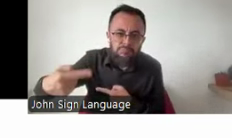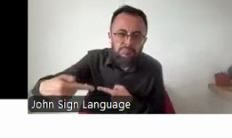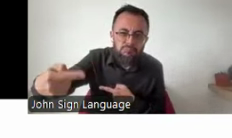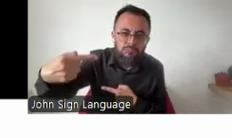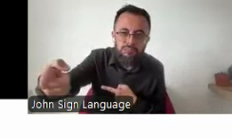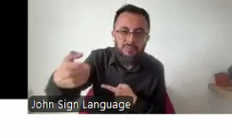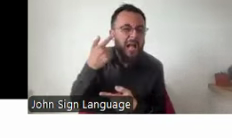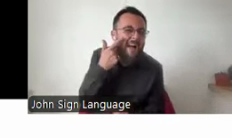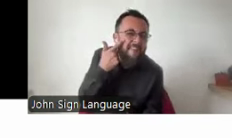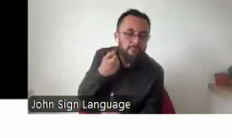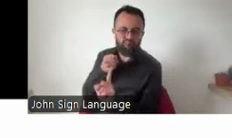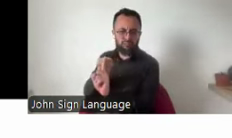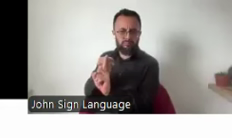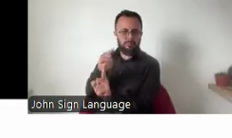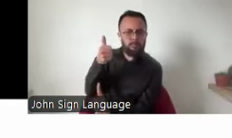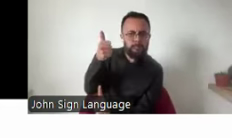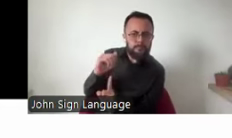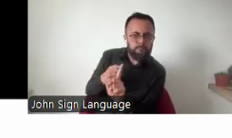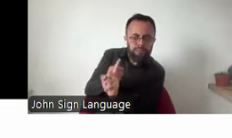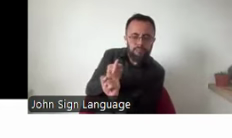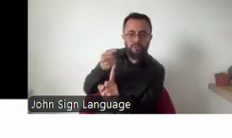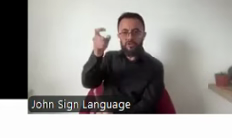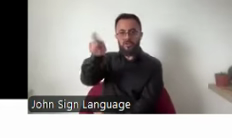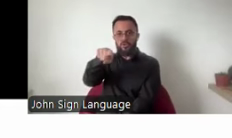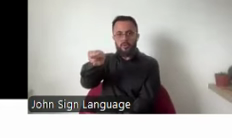we have the maximum impact.